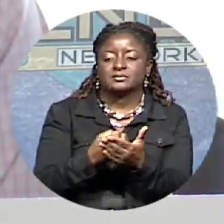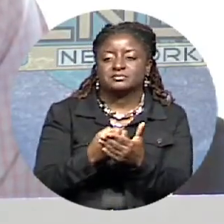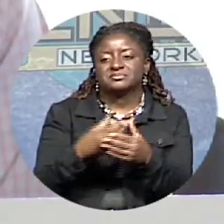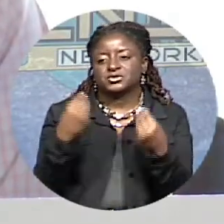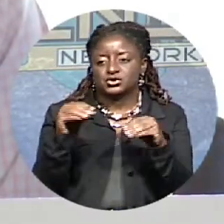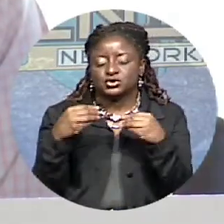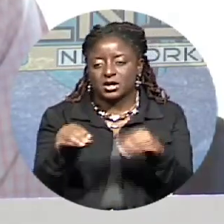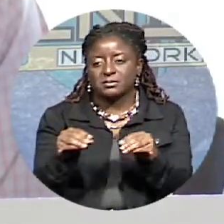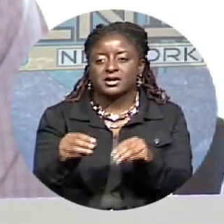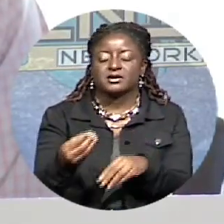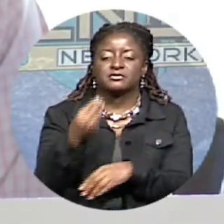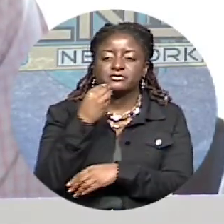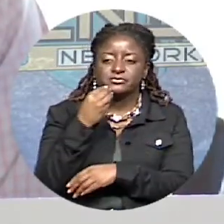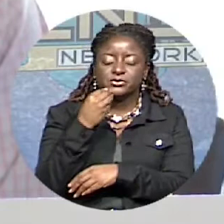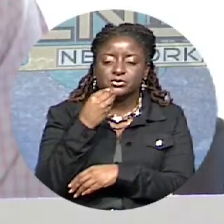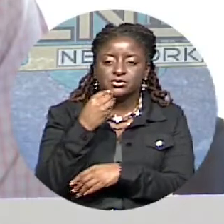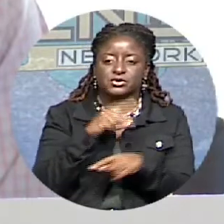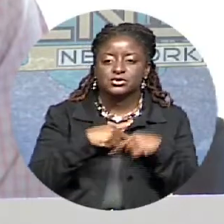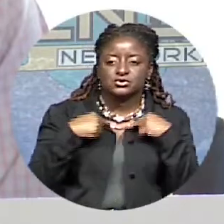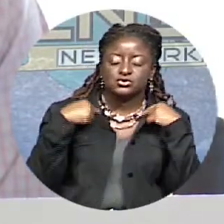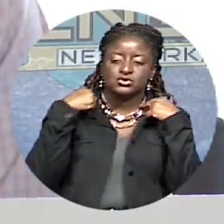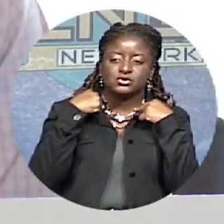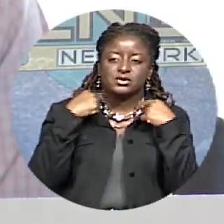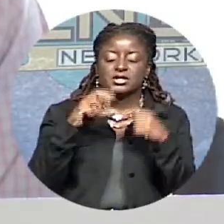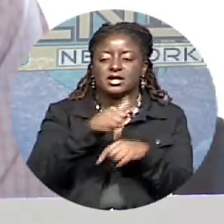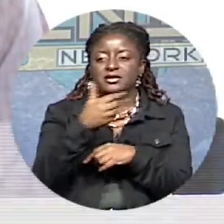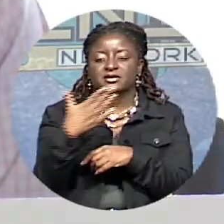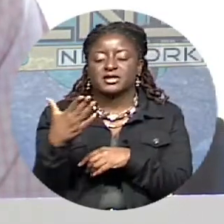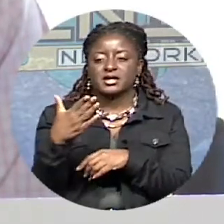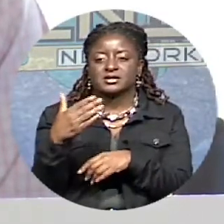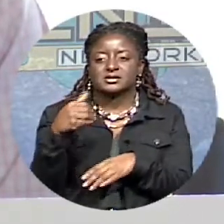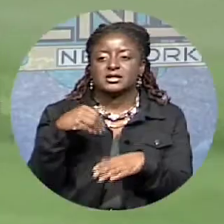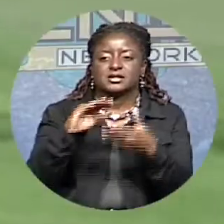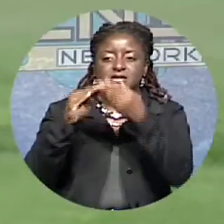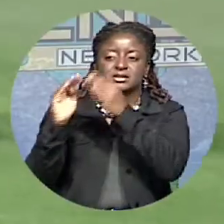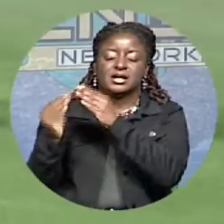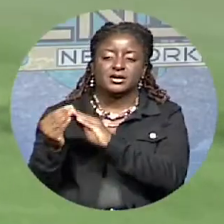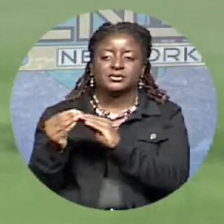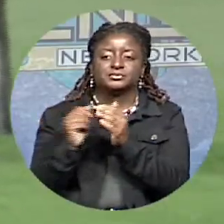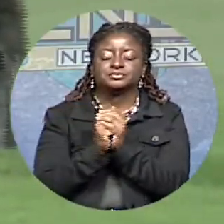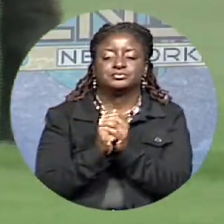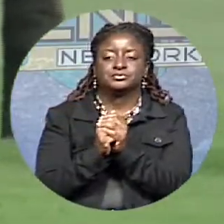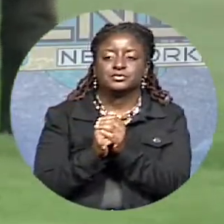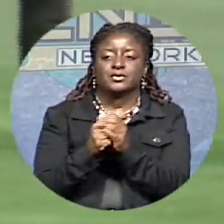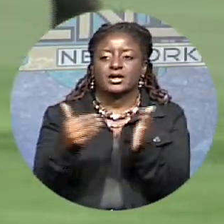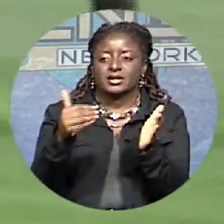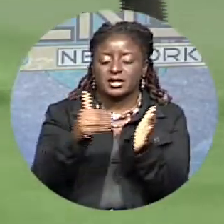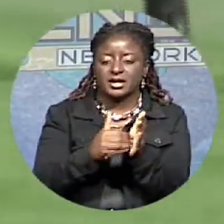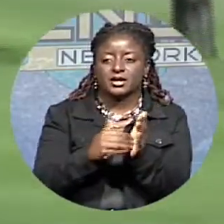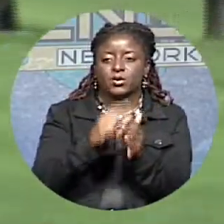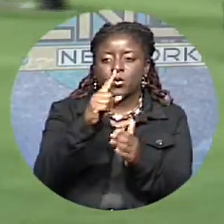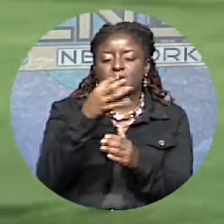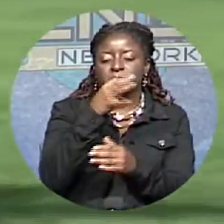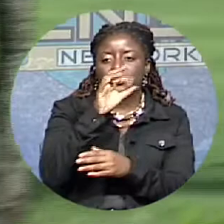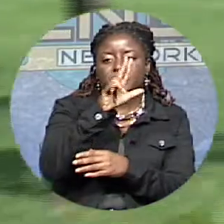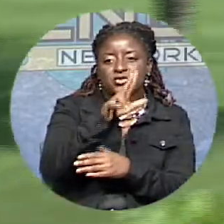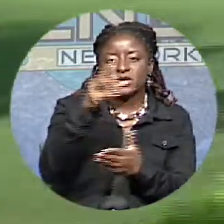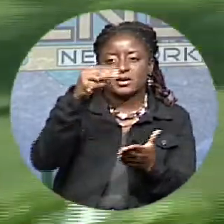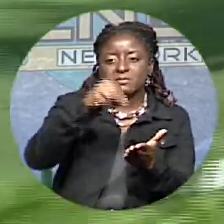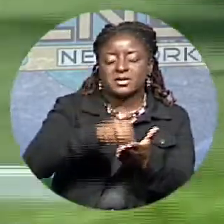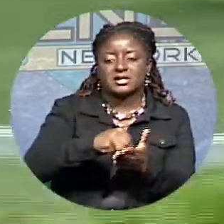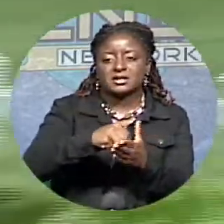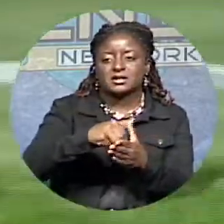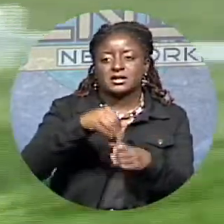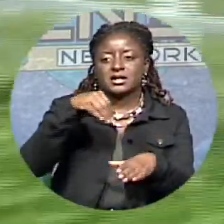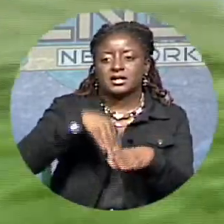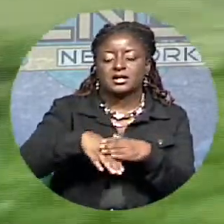shopping, food items, jewelry, and other stuff in and around town. Once again, $1.3 million in prize money up for